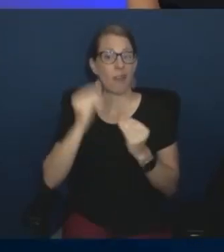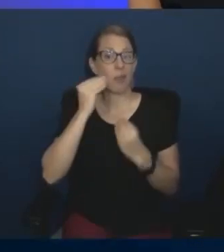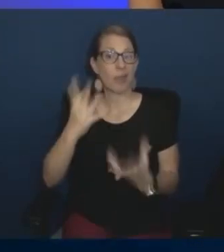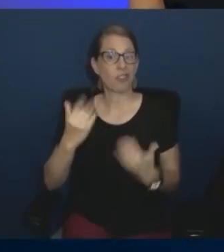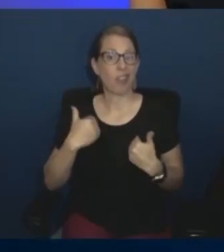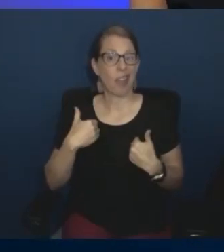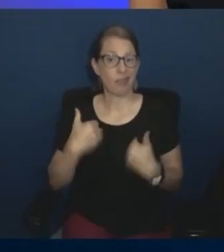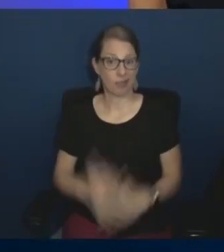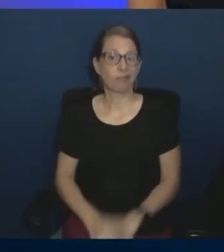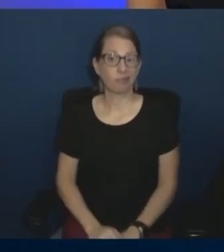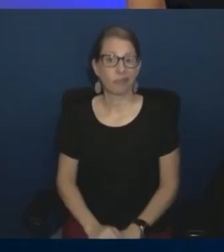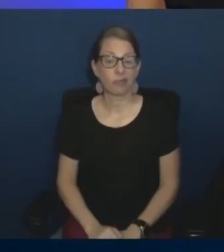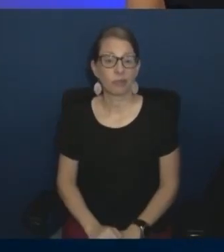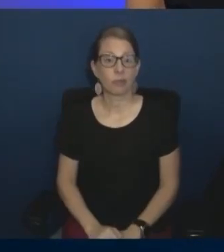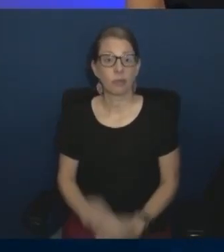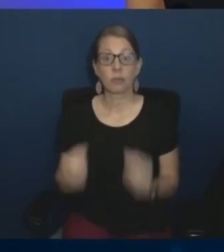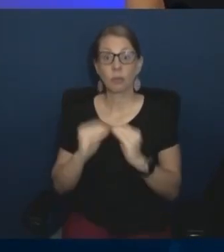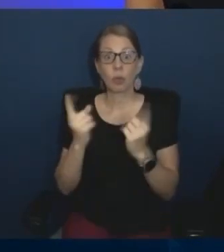Any other questions?